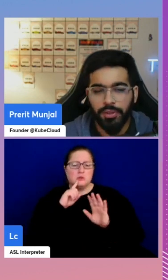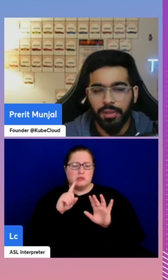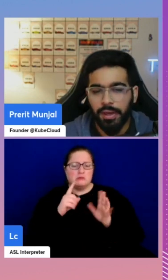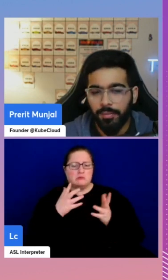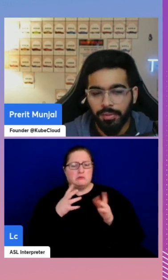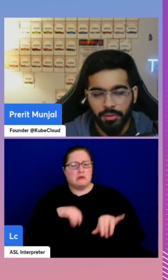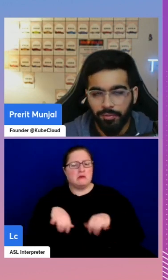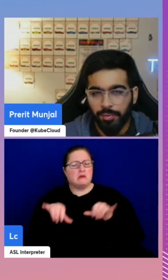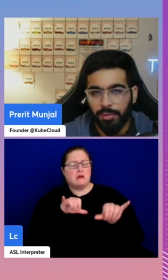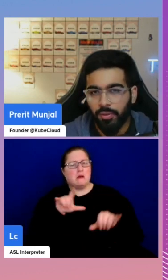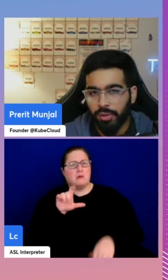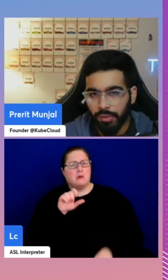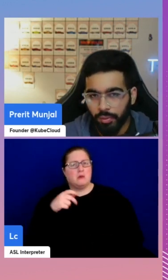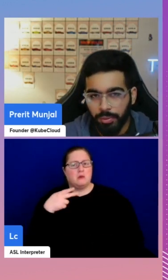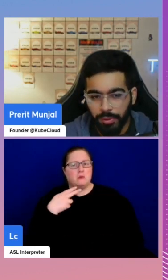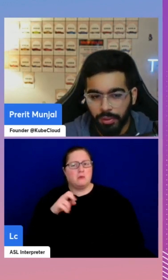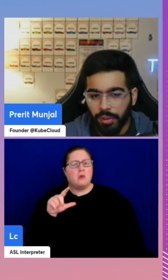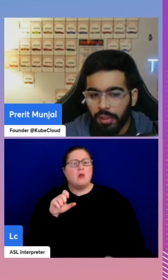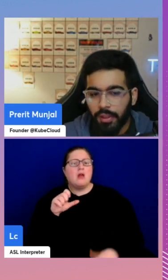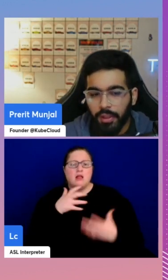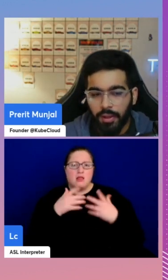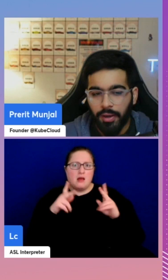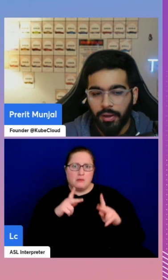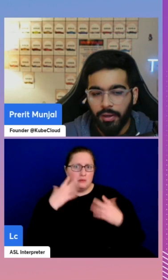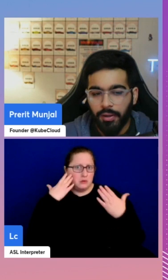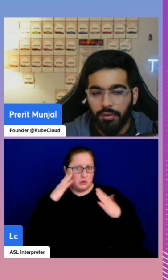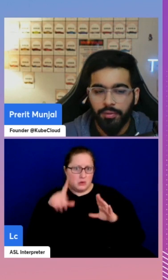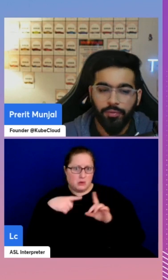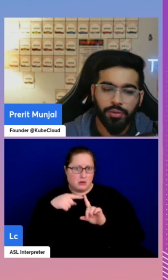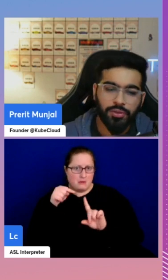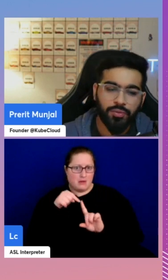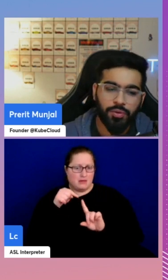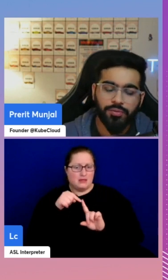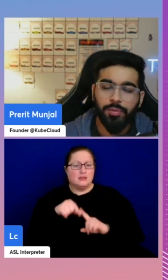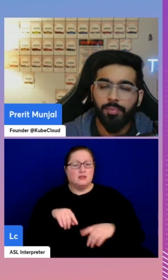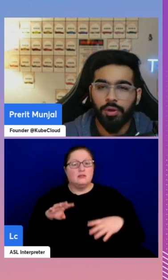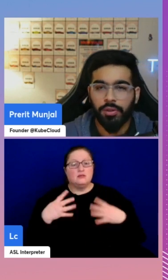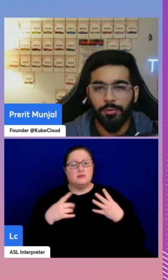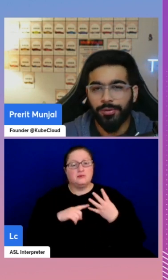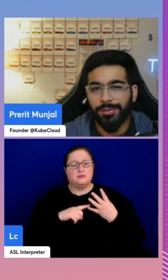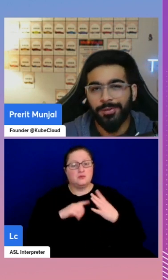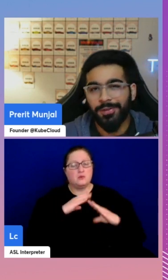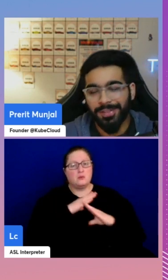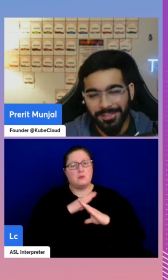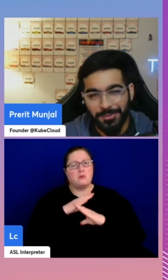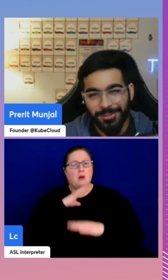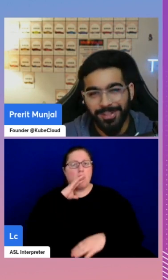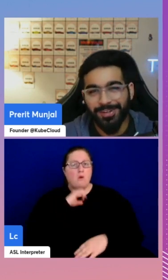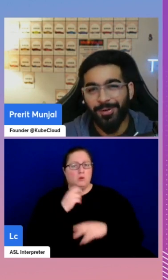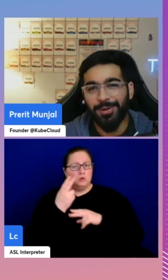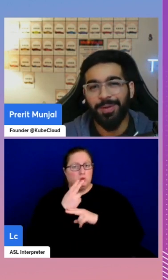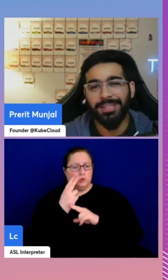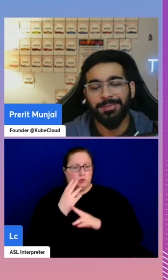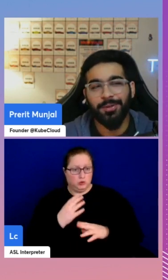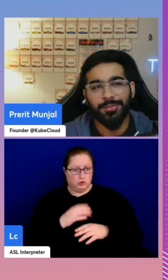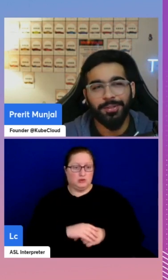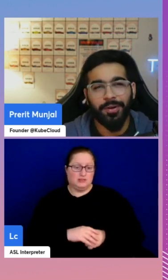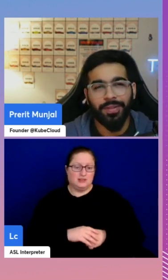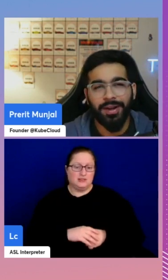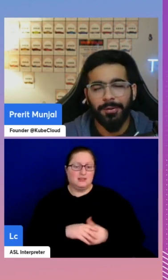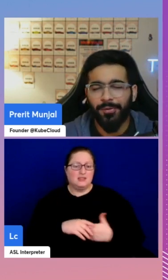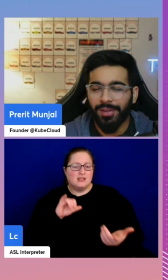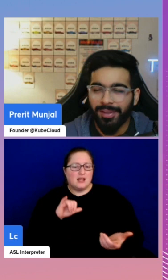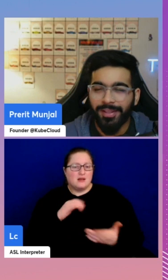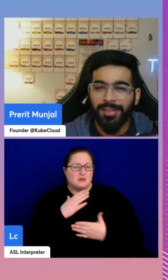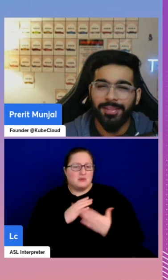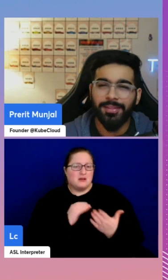and I'm sure that 90% of the people don't even know about it. And the fourth issue was, we blocked the users. Okay, this was our hot patch, because we